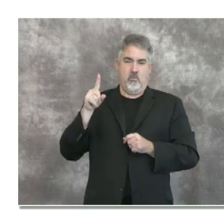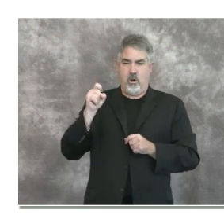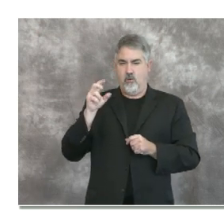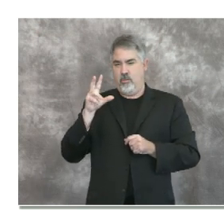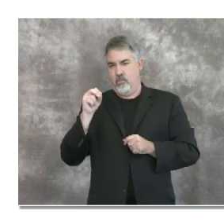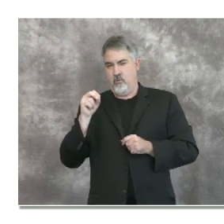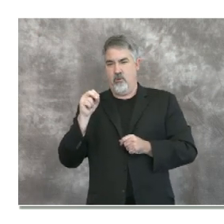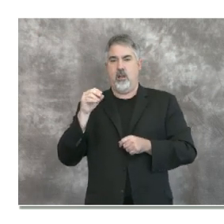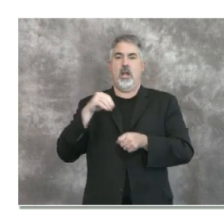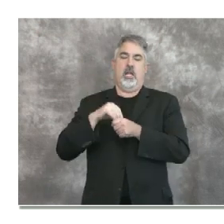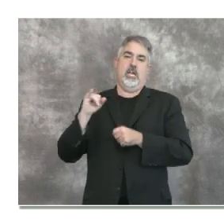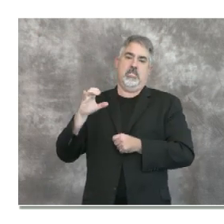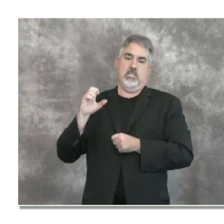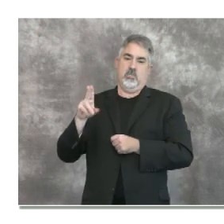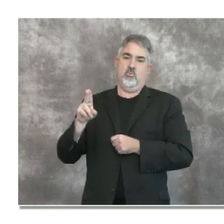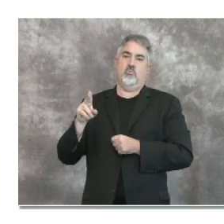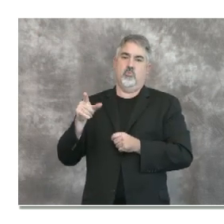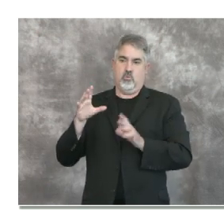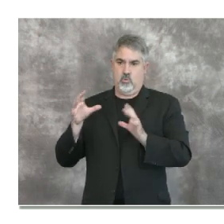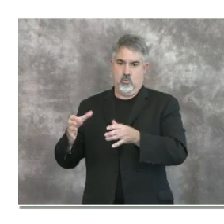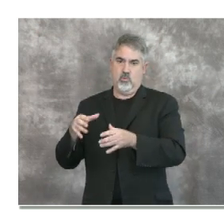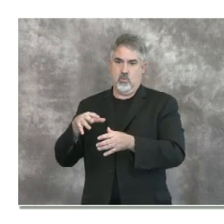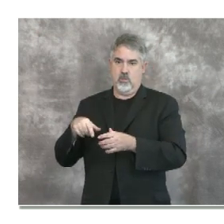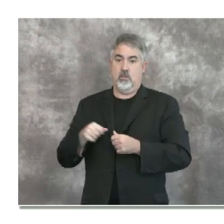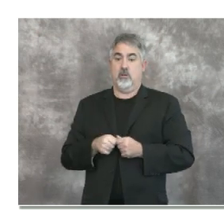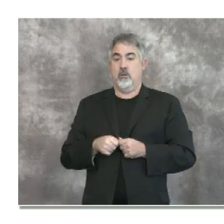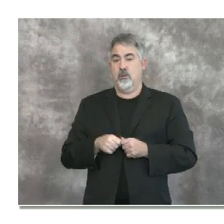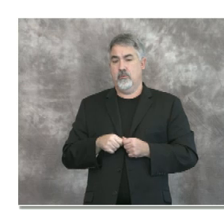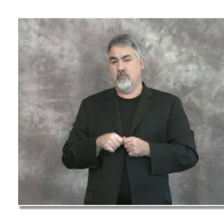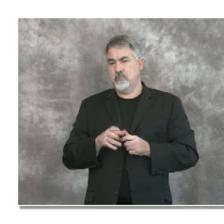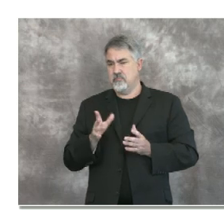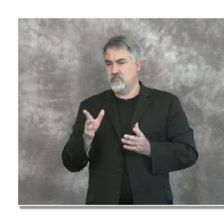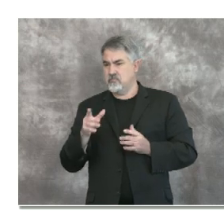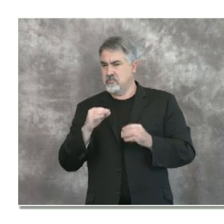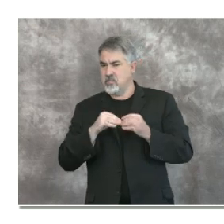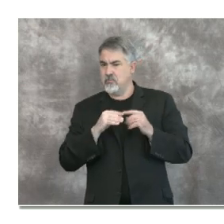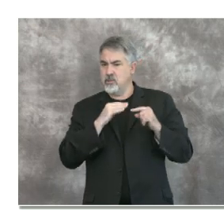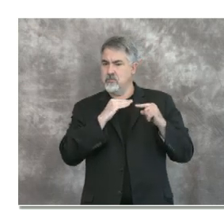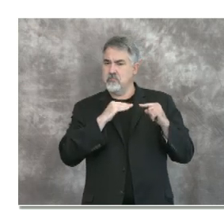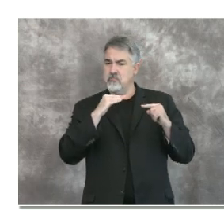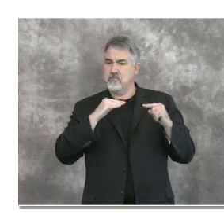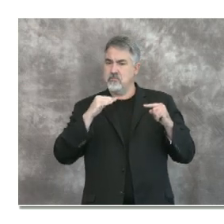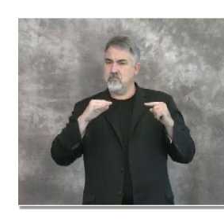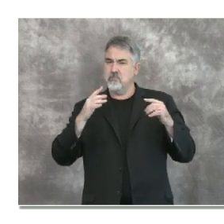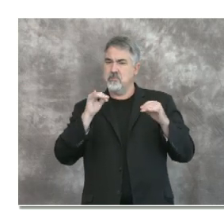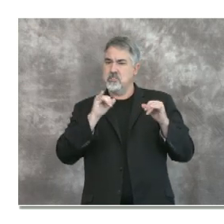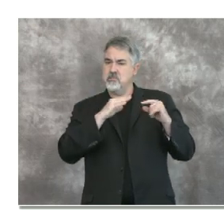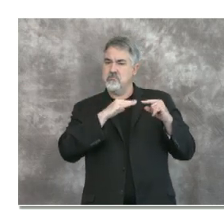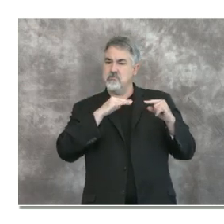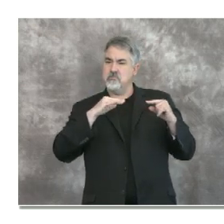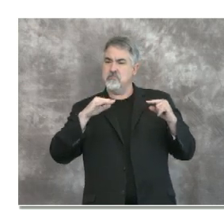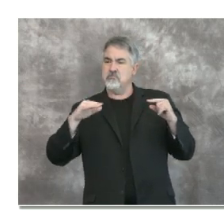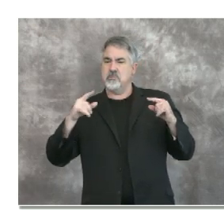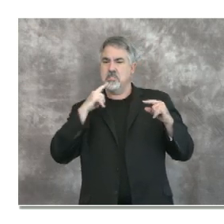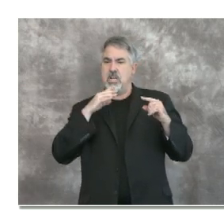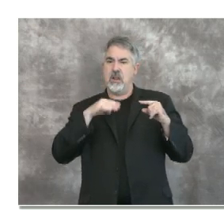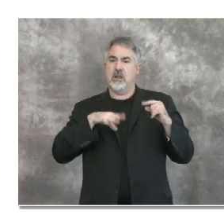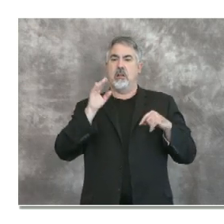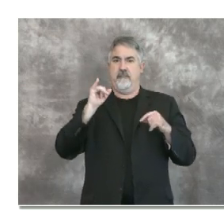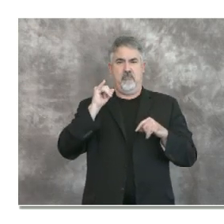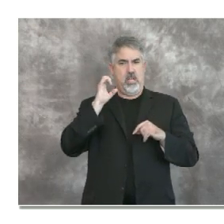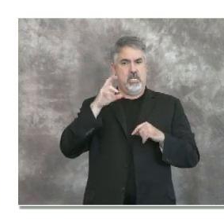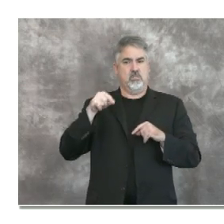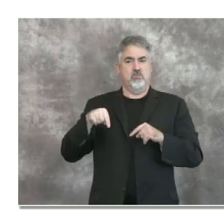an ICU bed. As you can look at the duration of that, you can see relatively flat lines across ICU